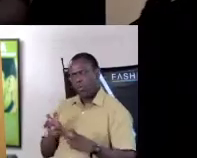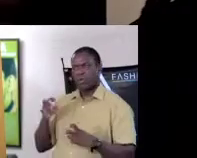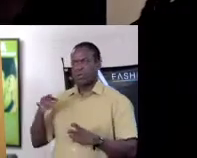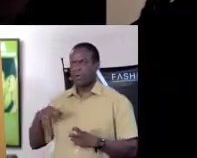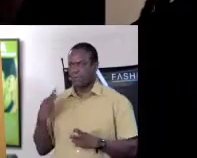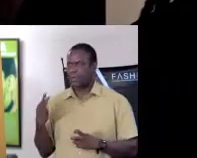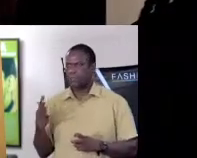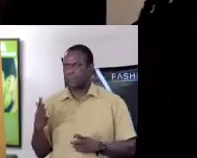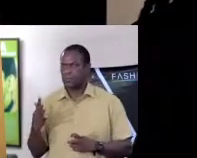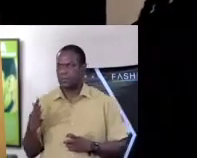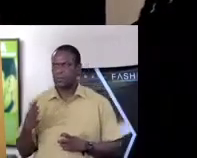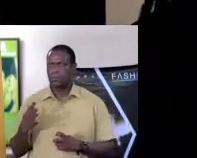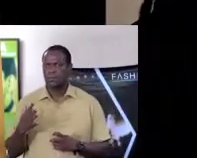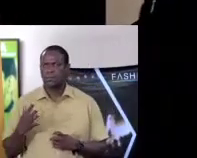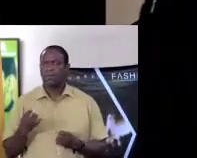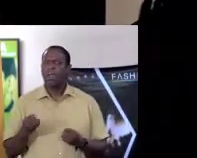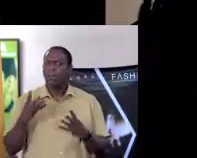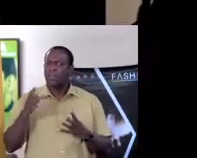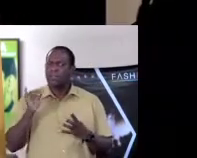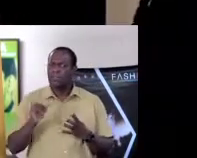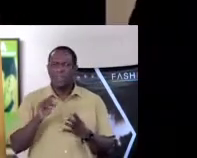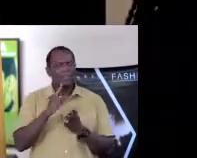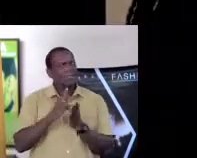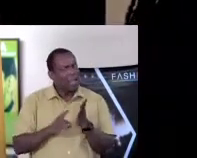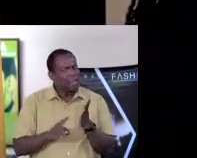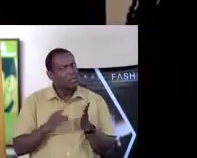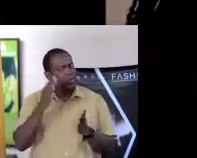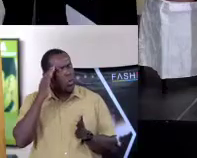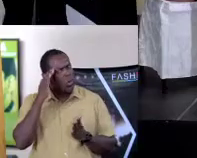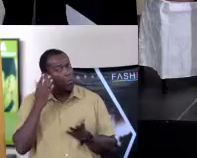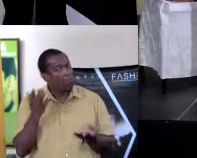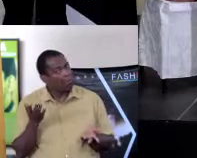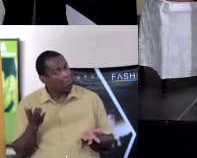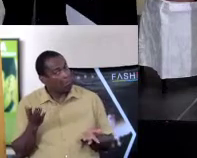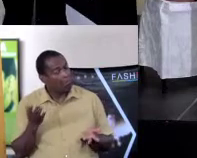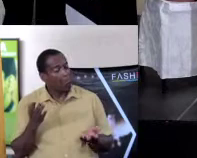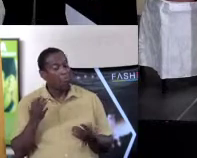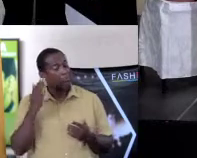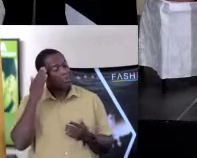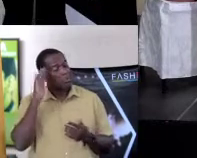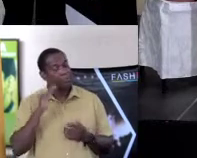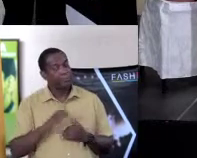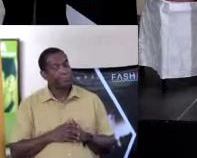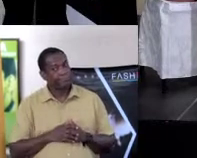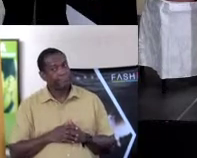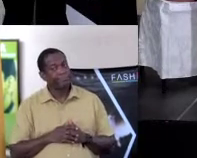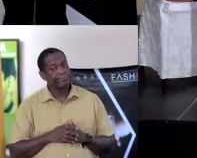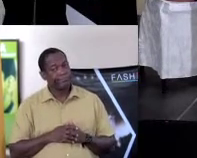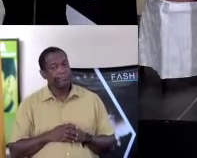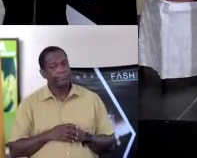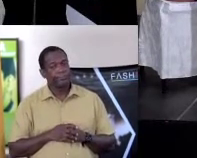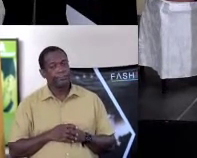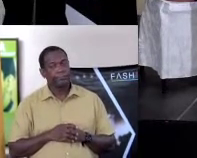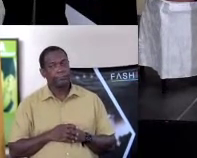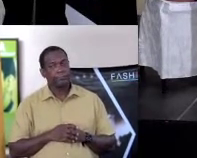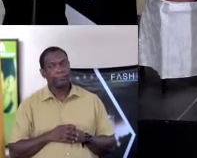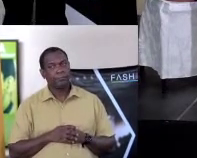much of that designers are actually aware of, we're not sure.